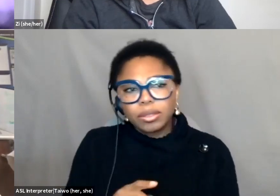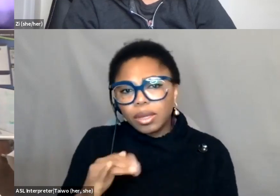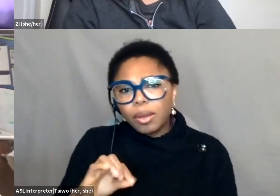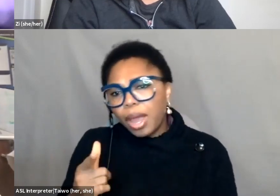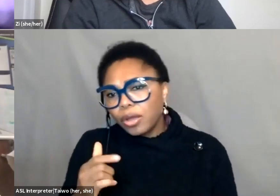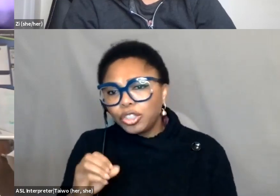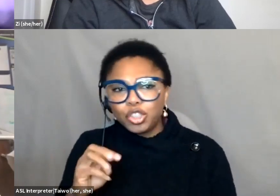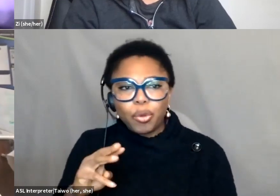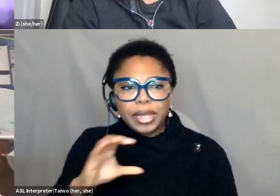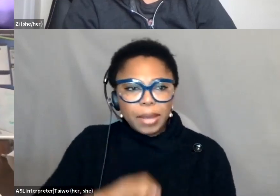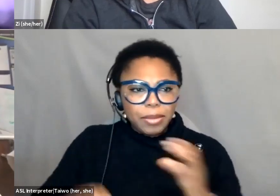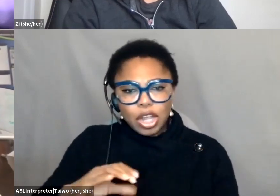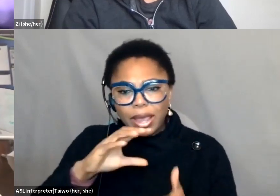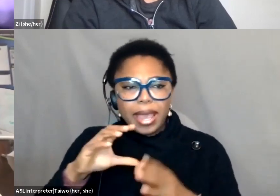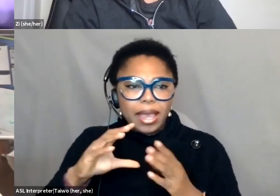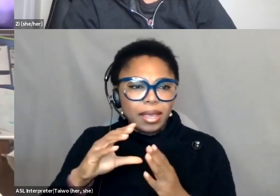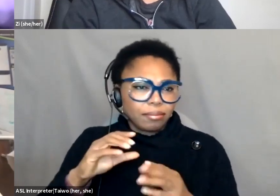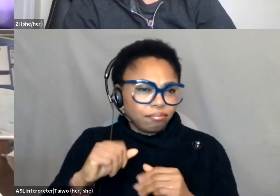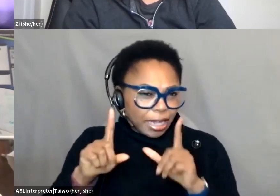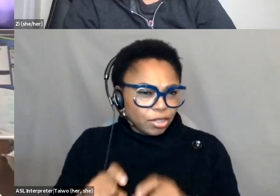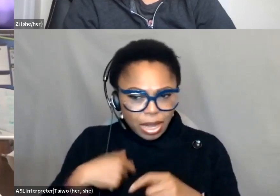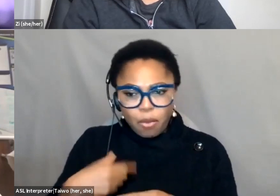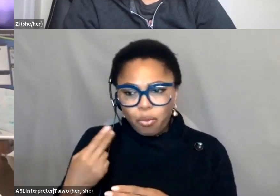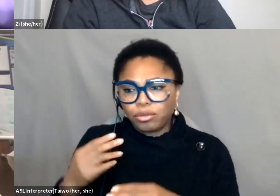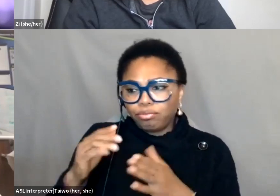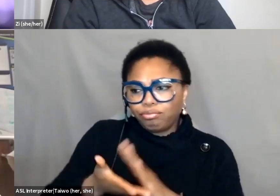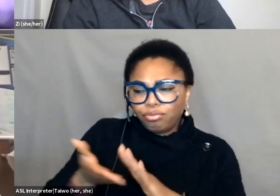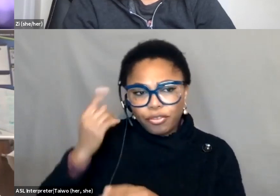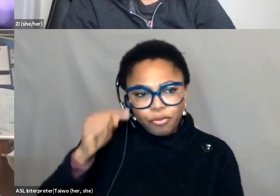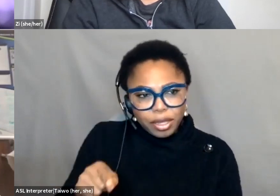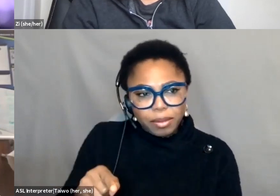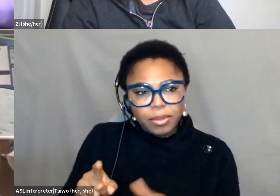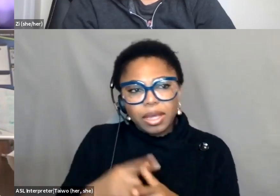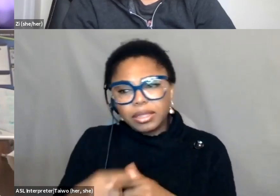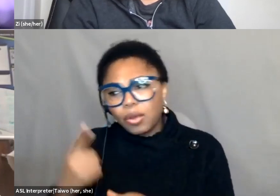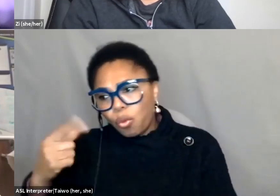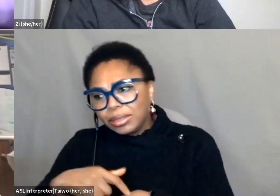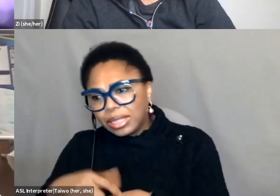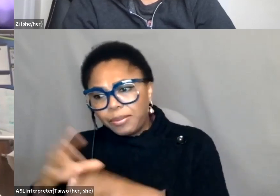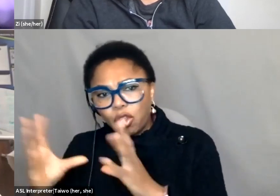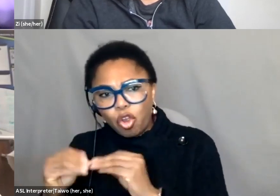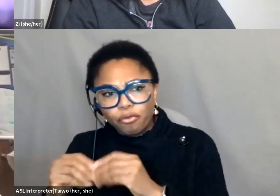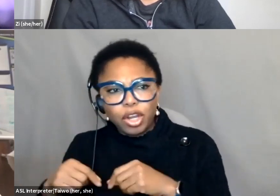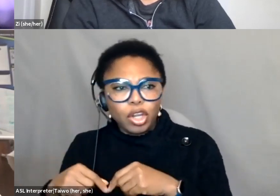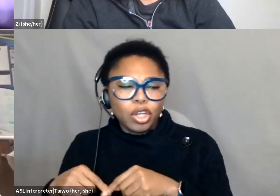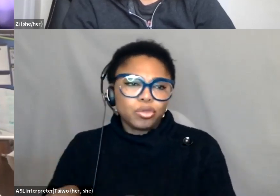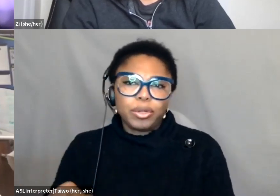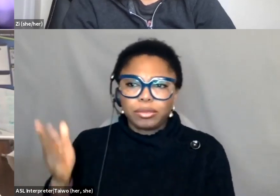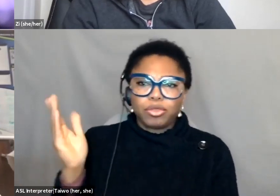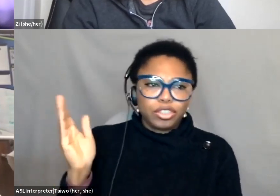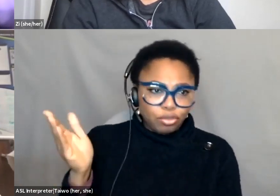biogeochemical experiment I was running for him. And then there was that time at a conference during a poster